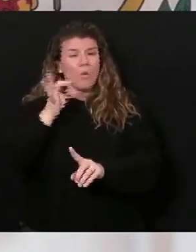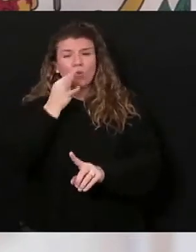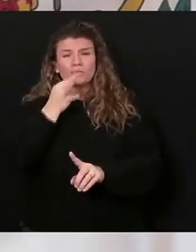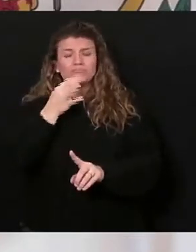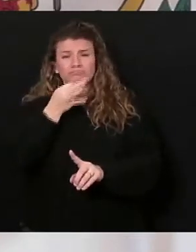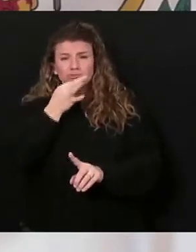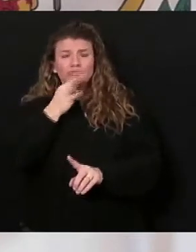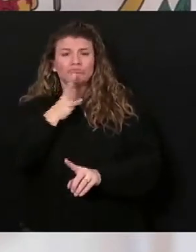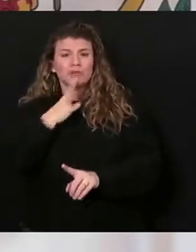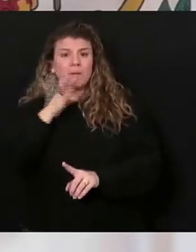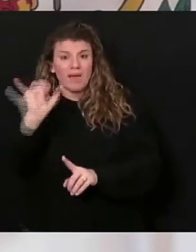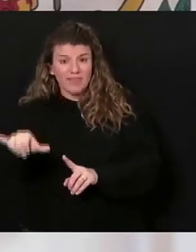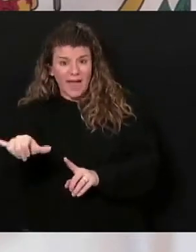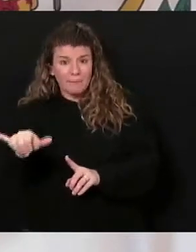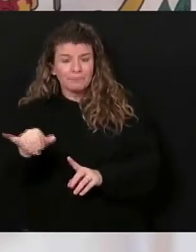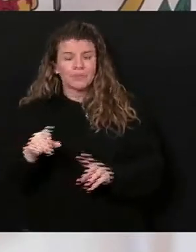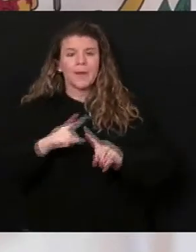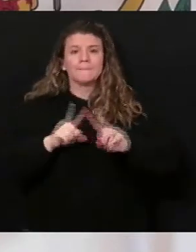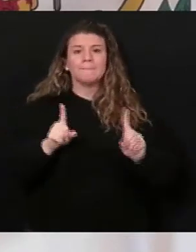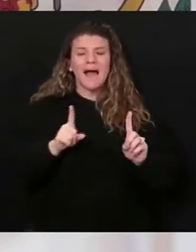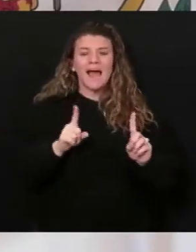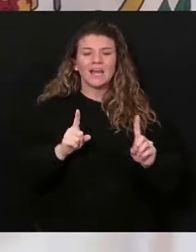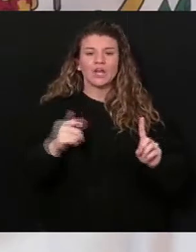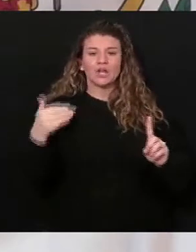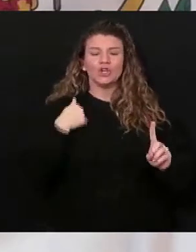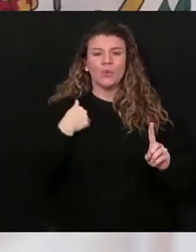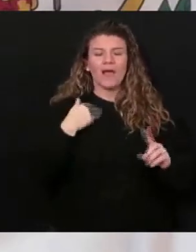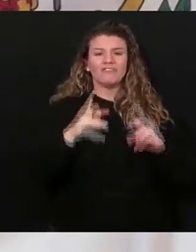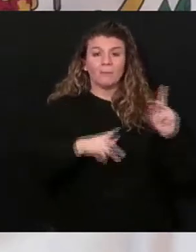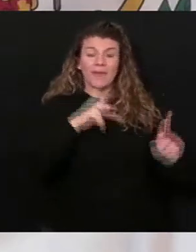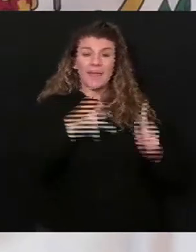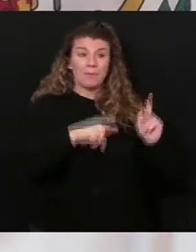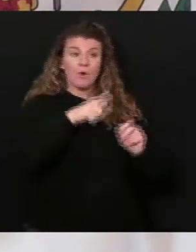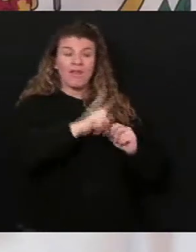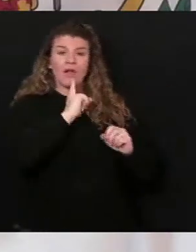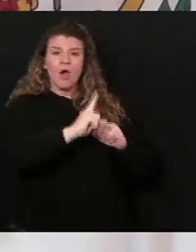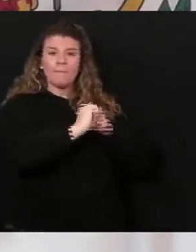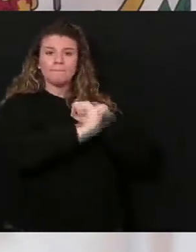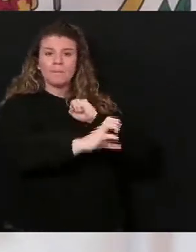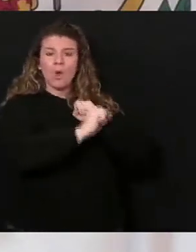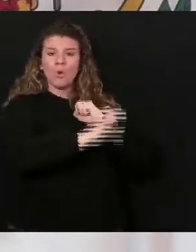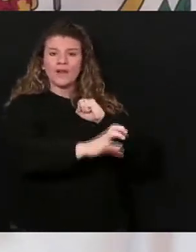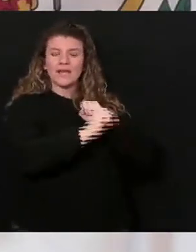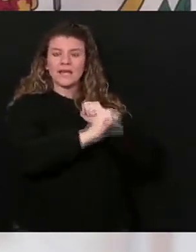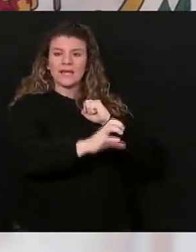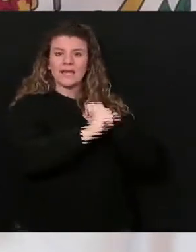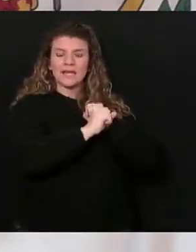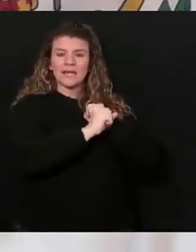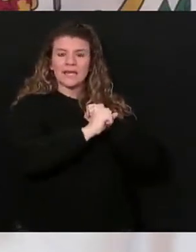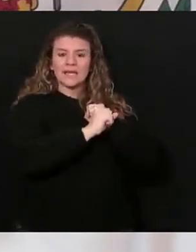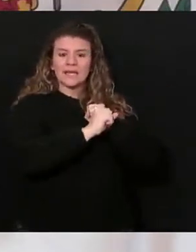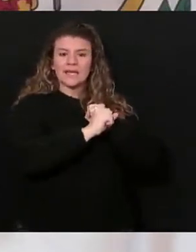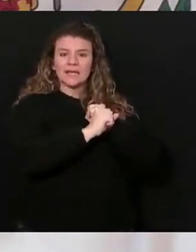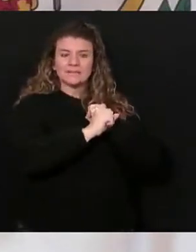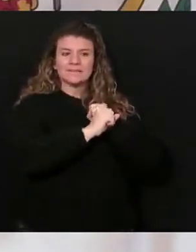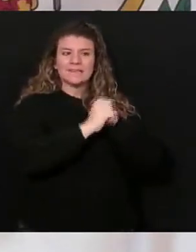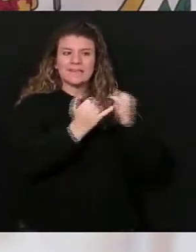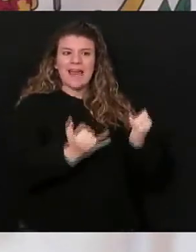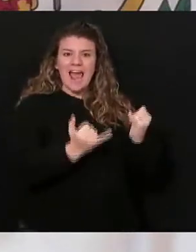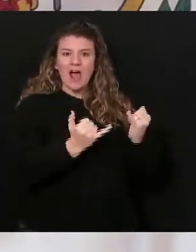then you have people that are promoting the cast of doubt.